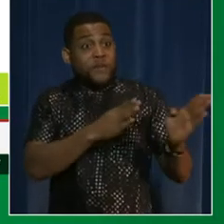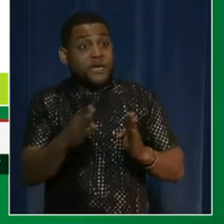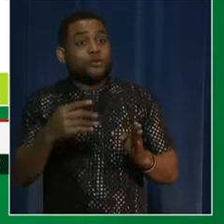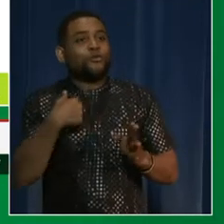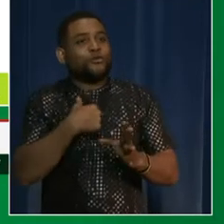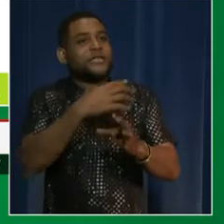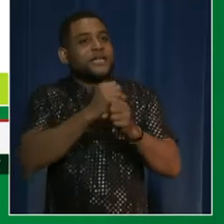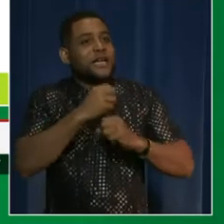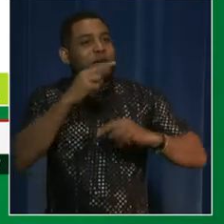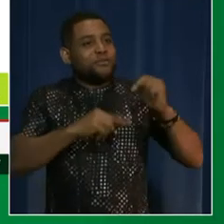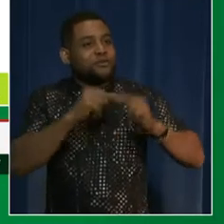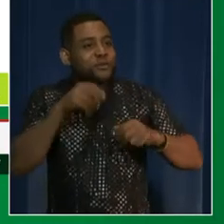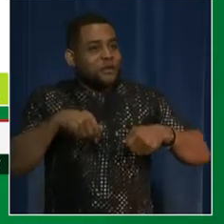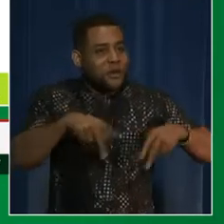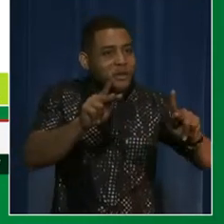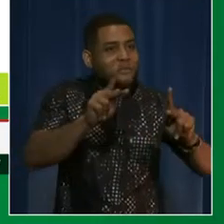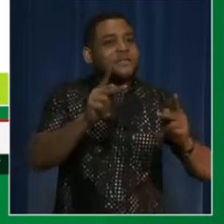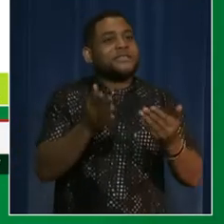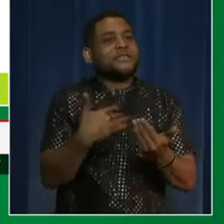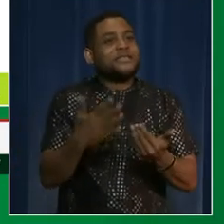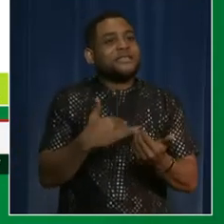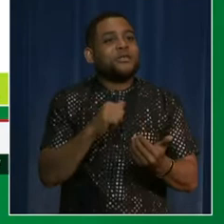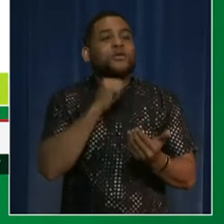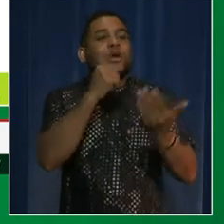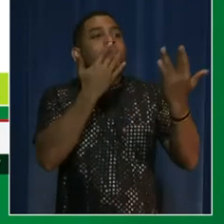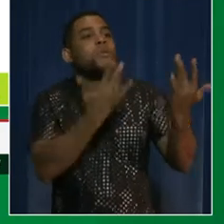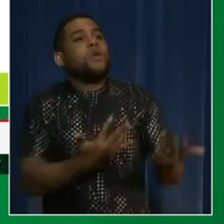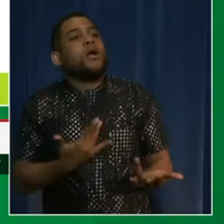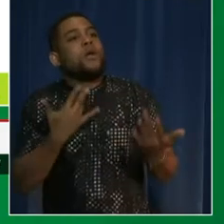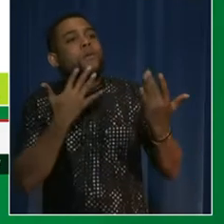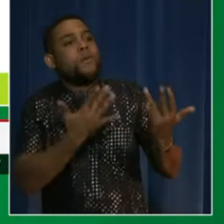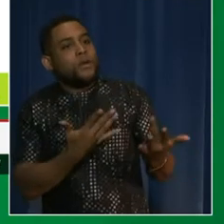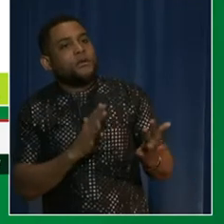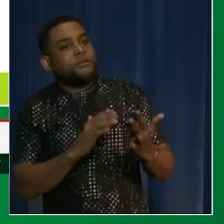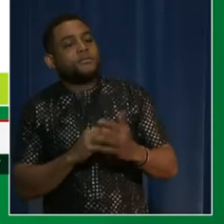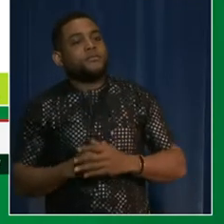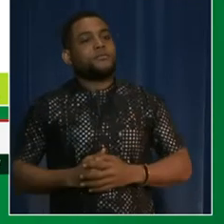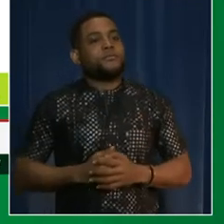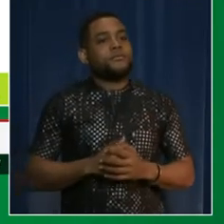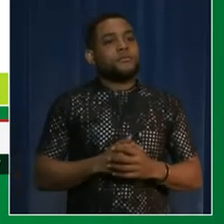and putting existing plans within easy reach.